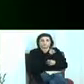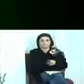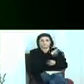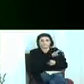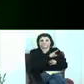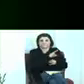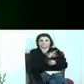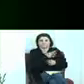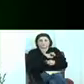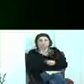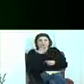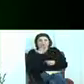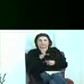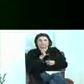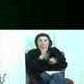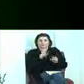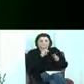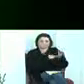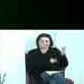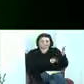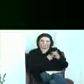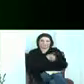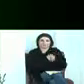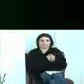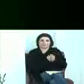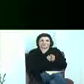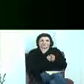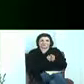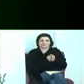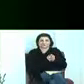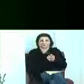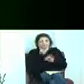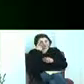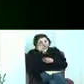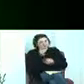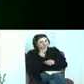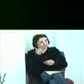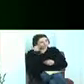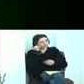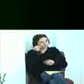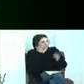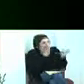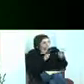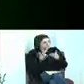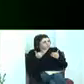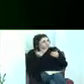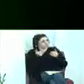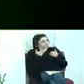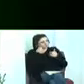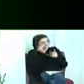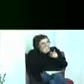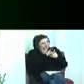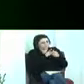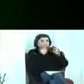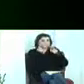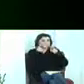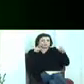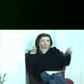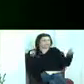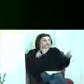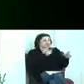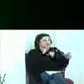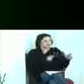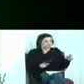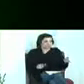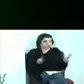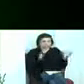my favorite verse. For I know the plans I have for you, declares the Lord. Plans to